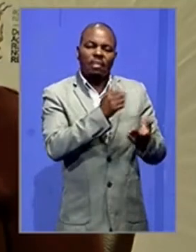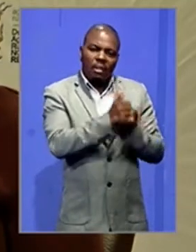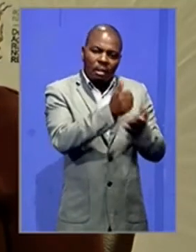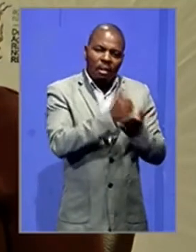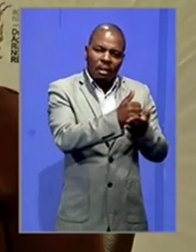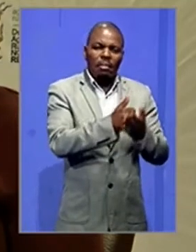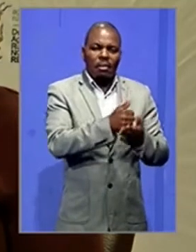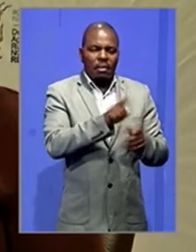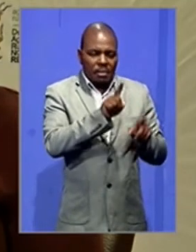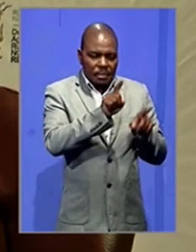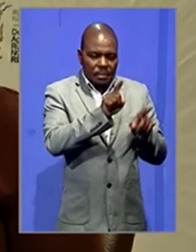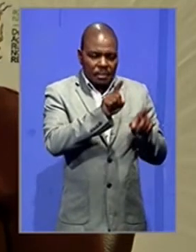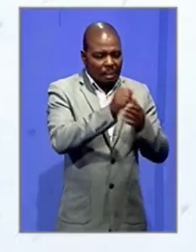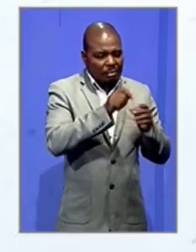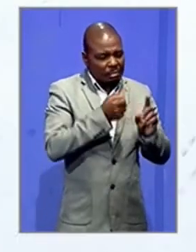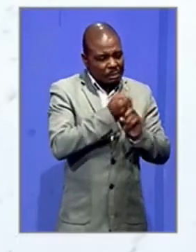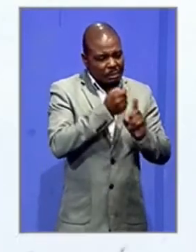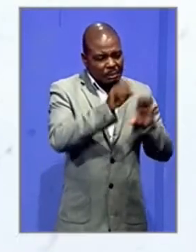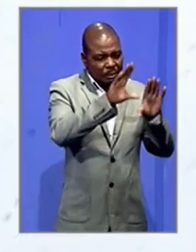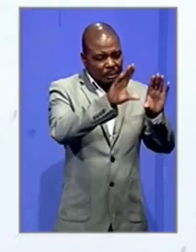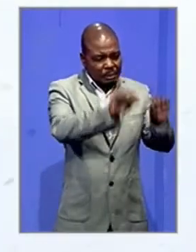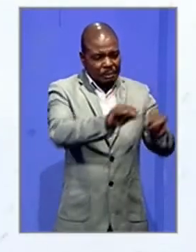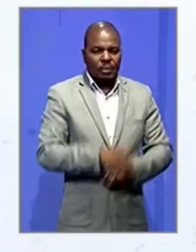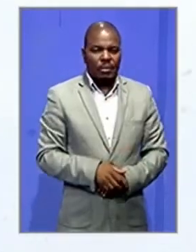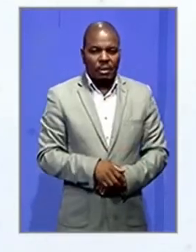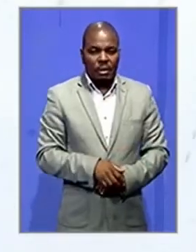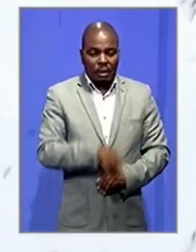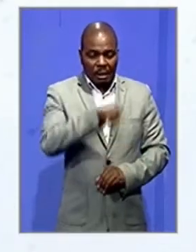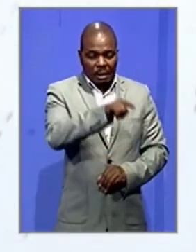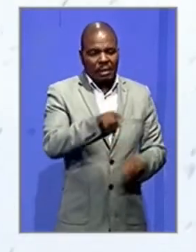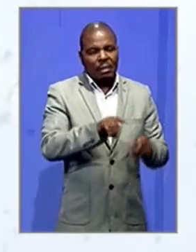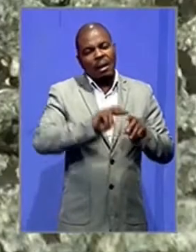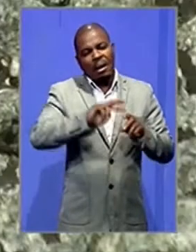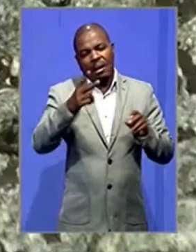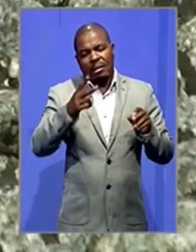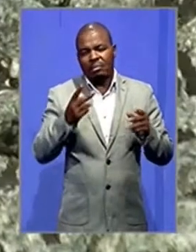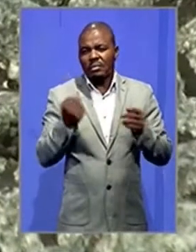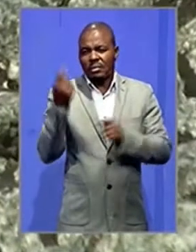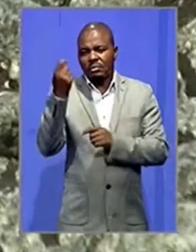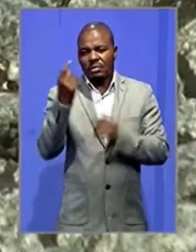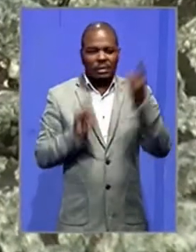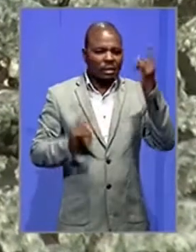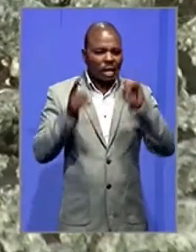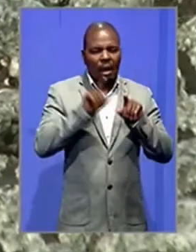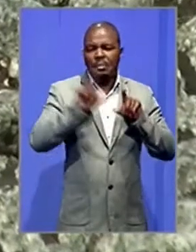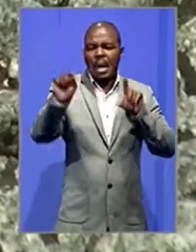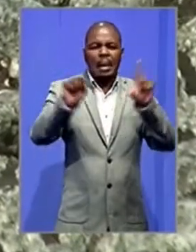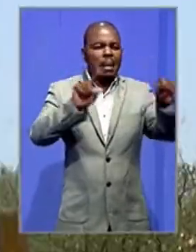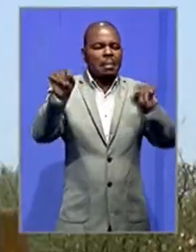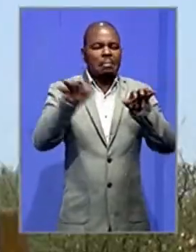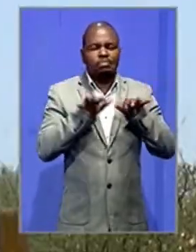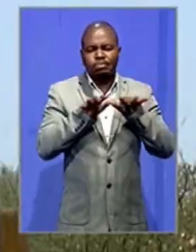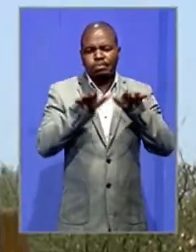ba lwantsha ditsetsi. Ditsie tsena di nametse ditoropong tse ngata mme se di bile di phalletse